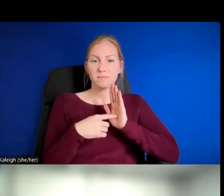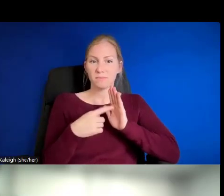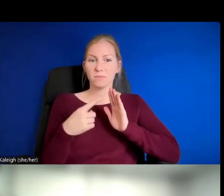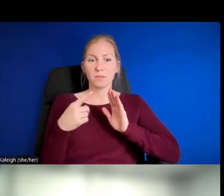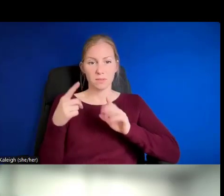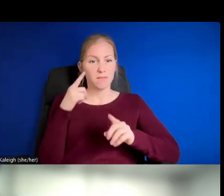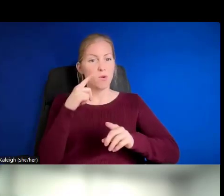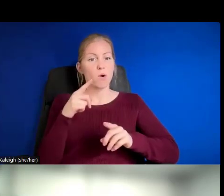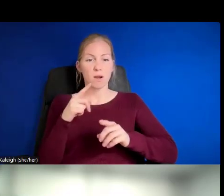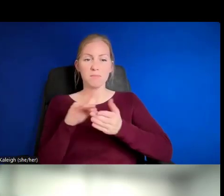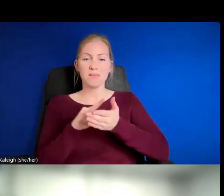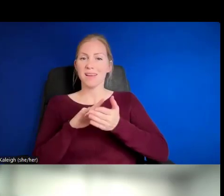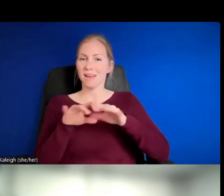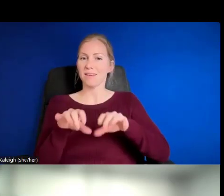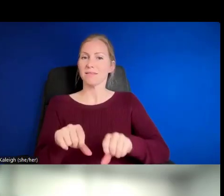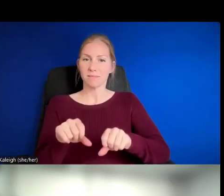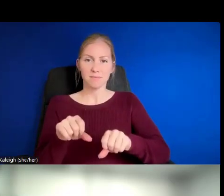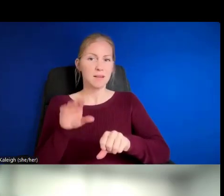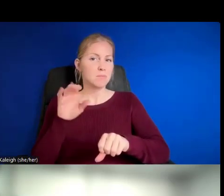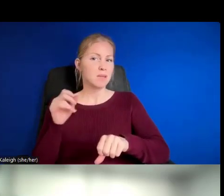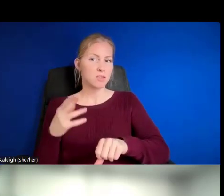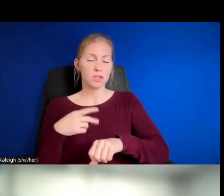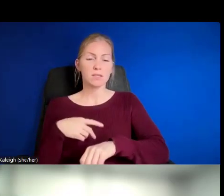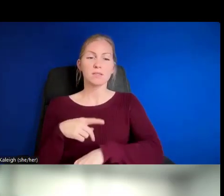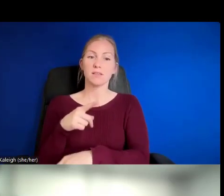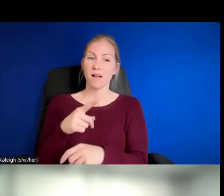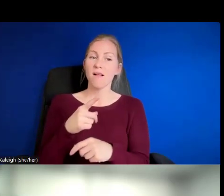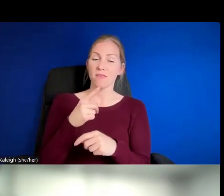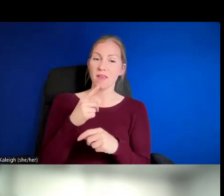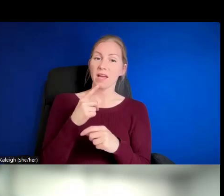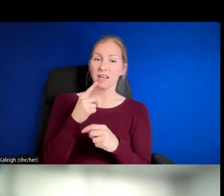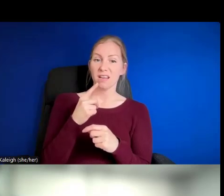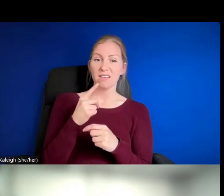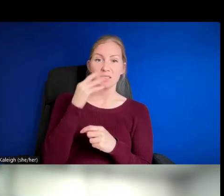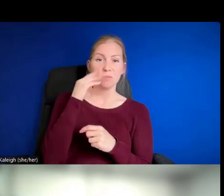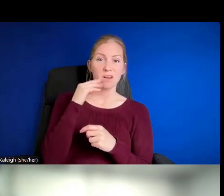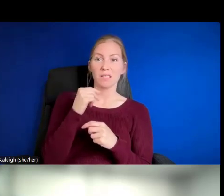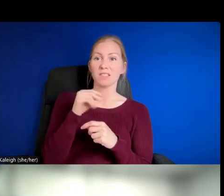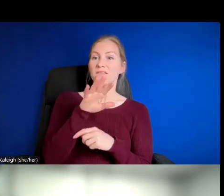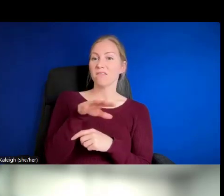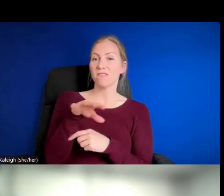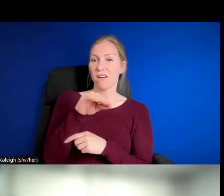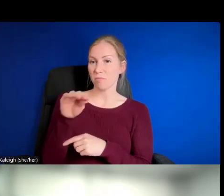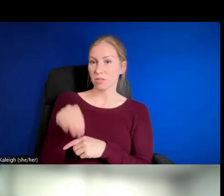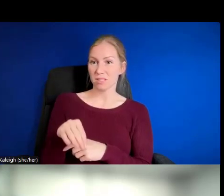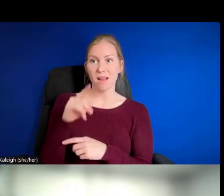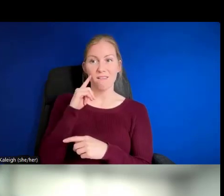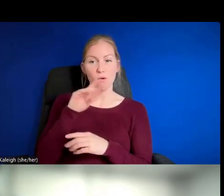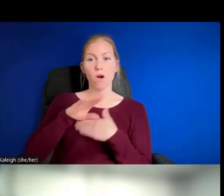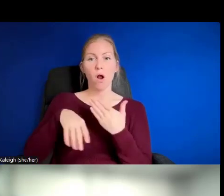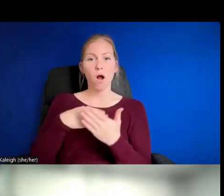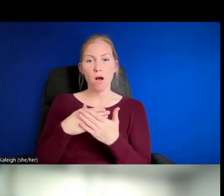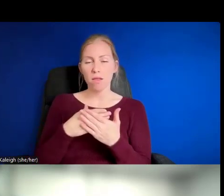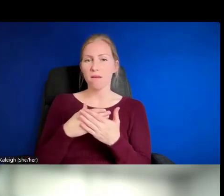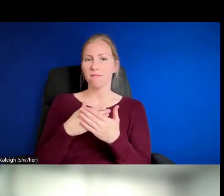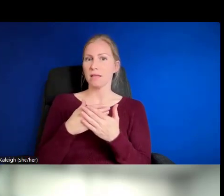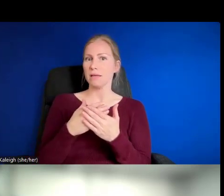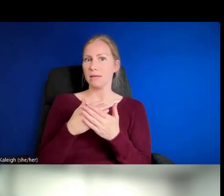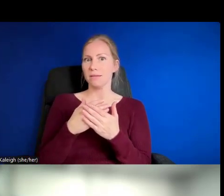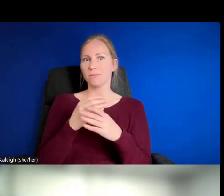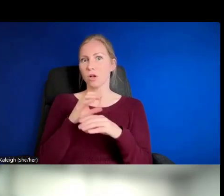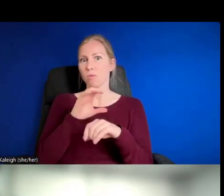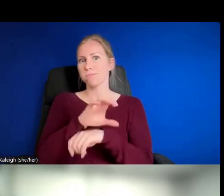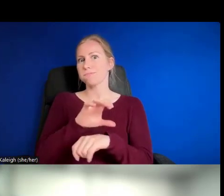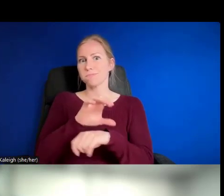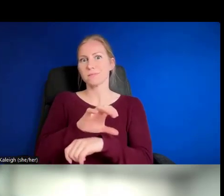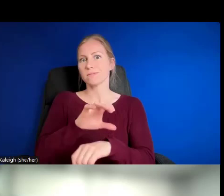Bridgewater. Black and African American patients received 55% of all of the administrations of